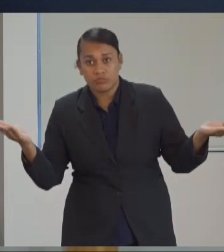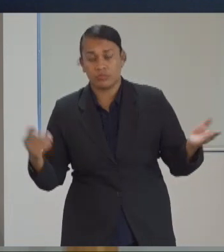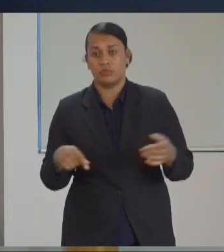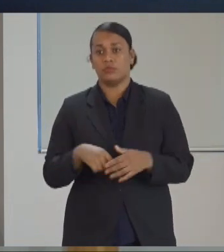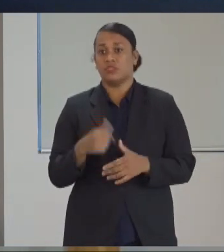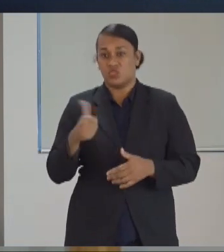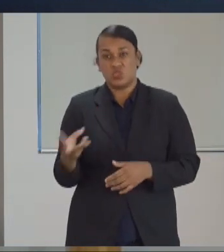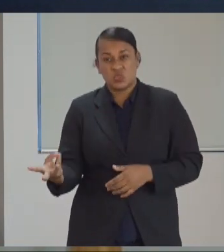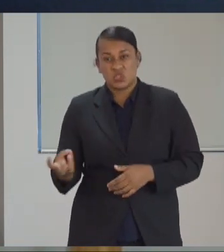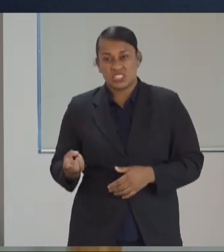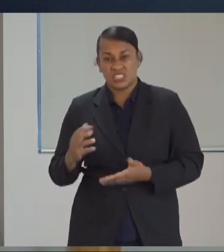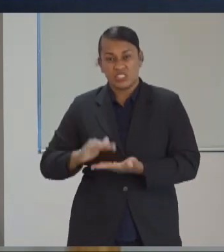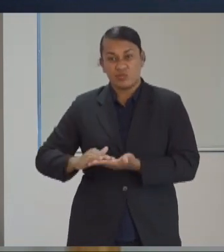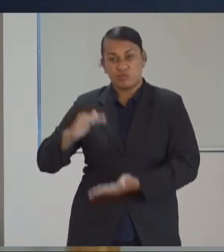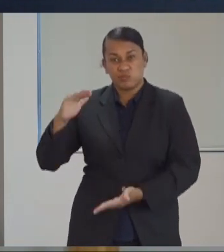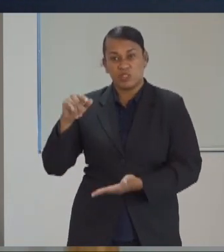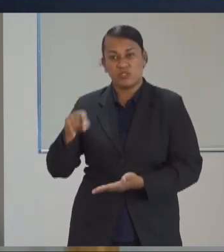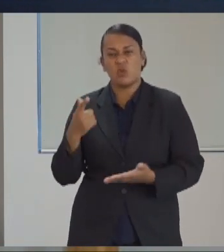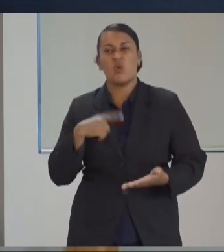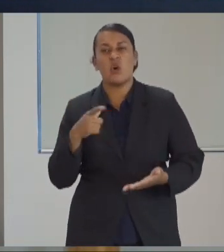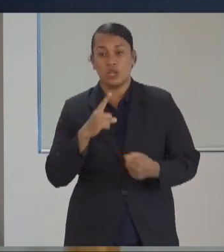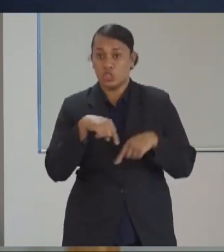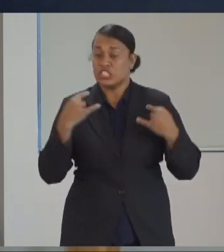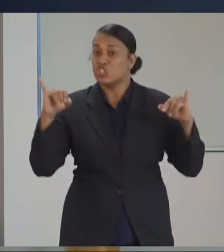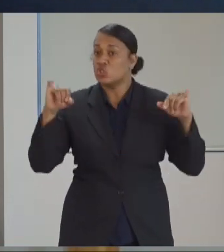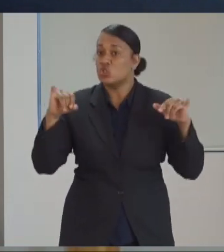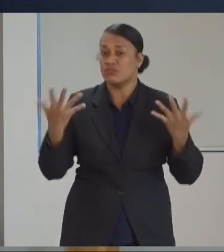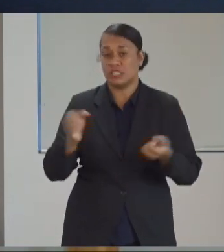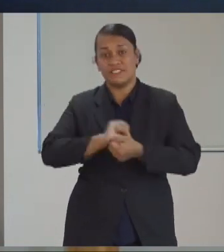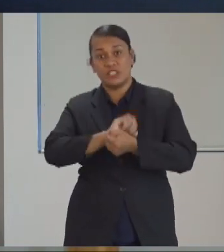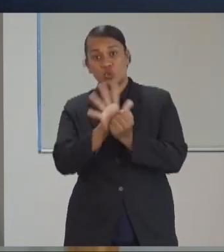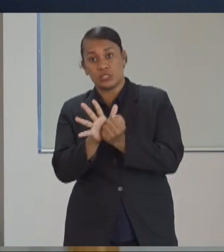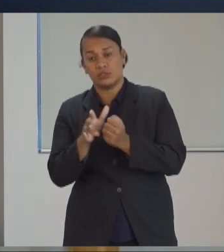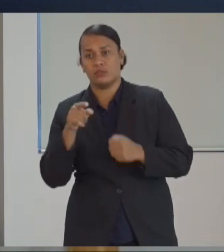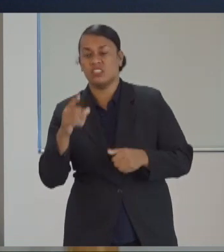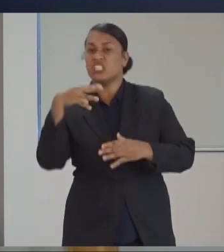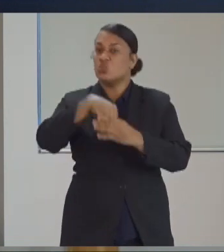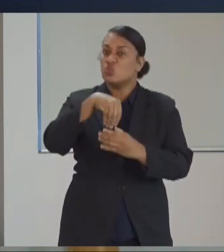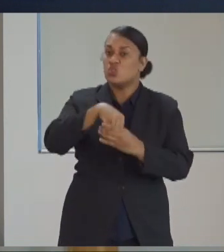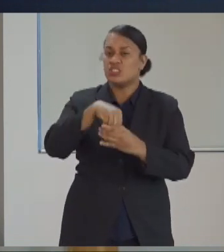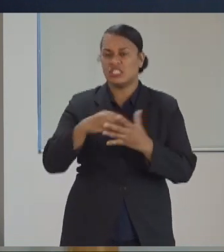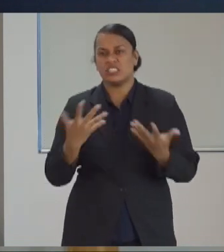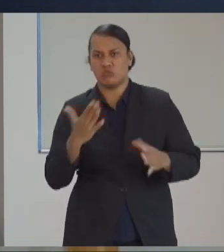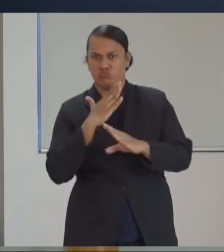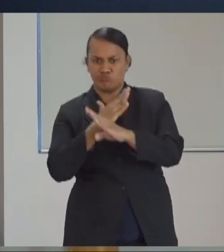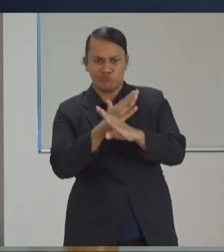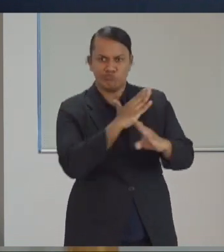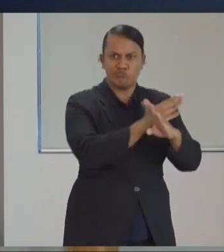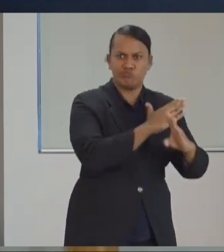in the interest of stomping out the spread of the coronavirus, including targeted lockdowns of high-risk